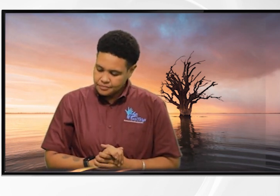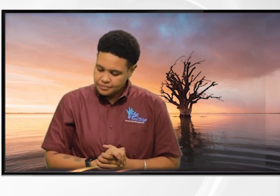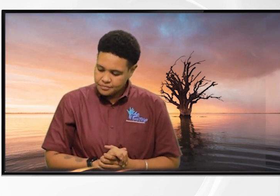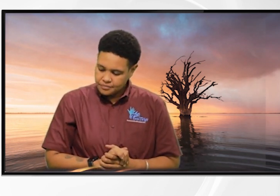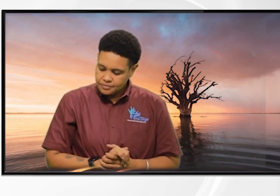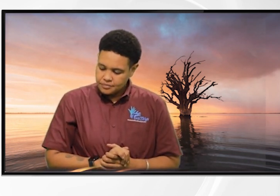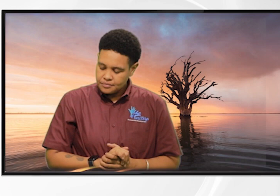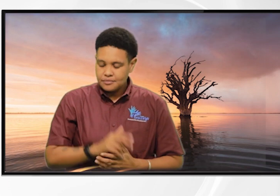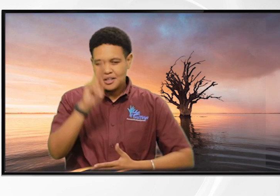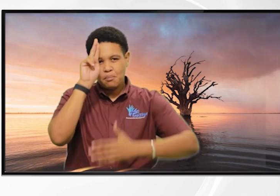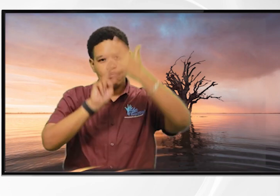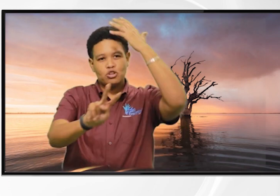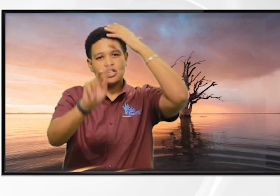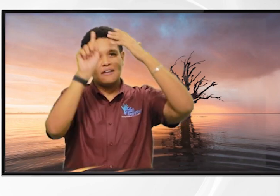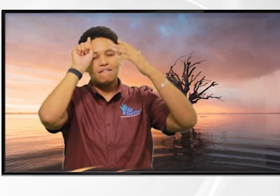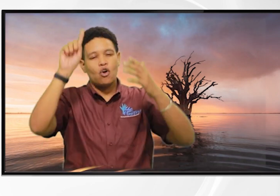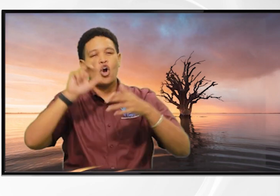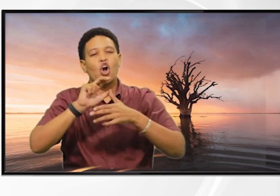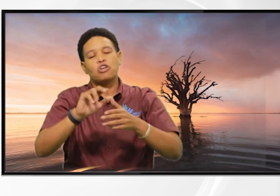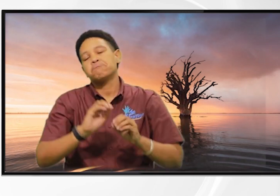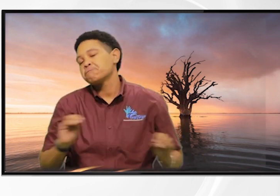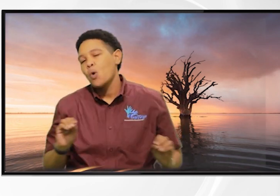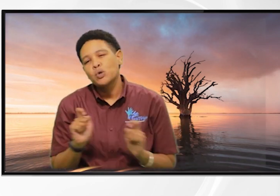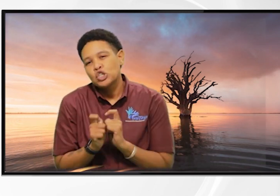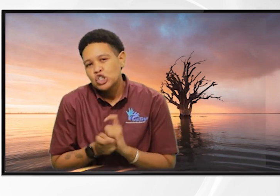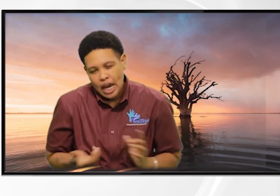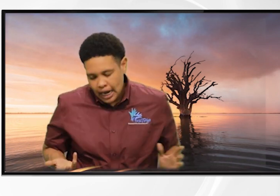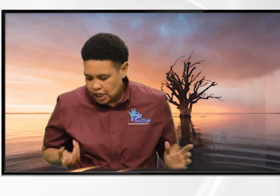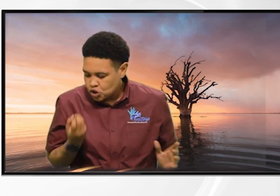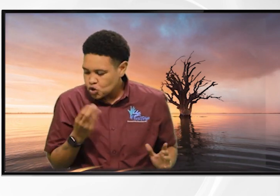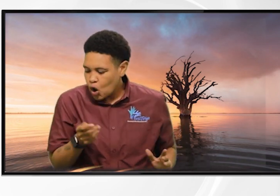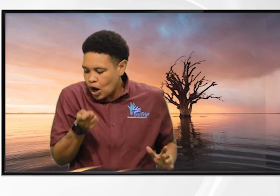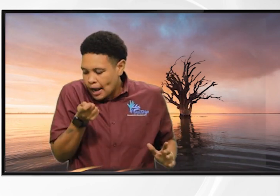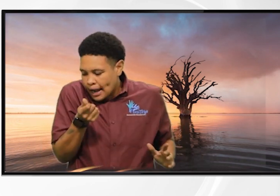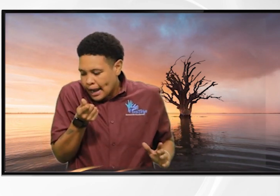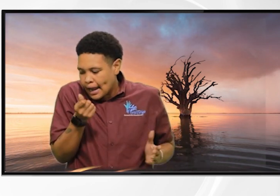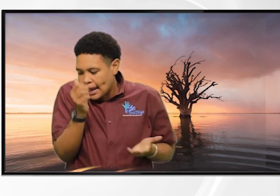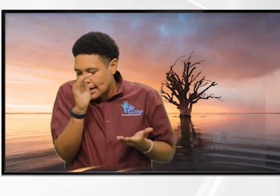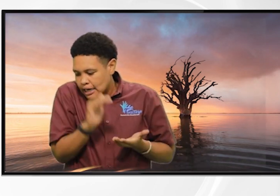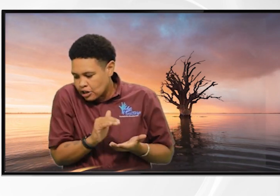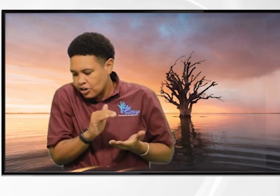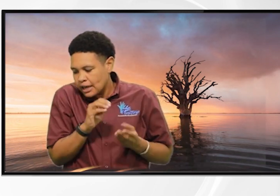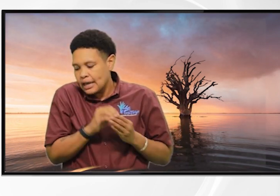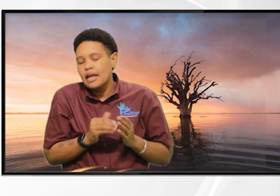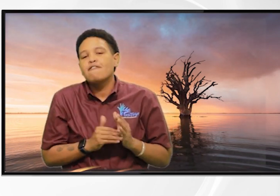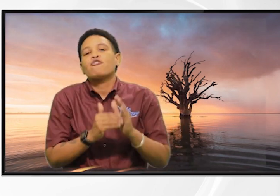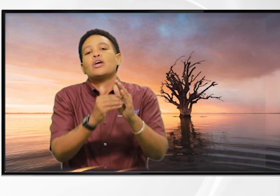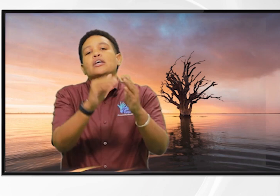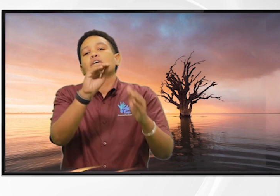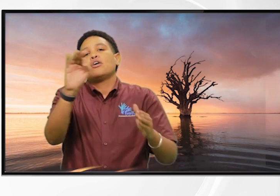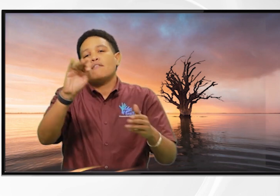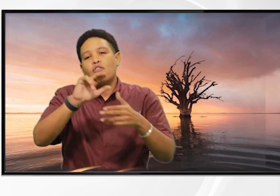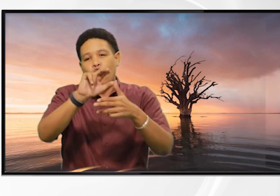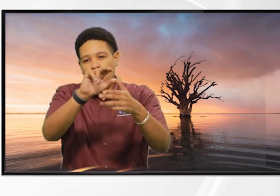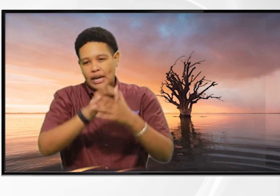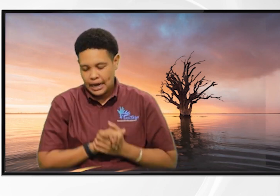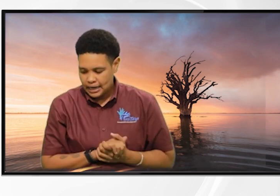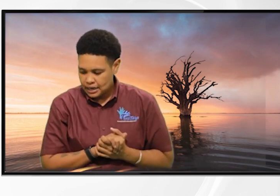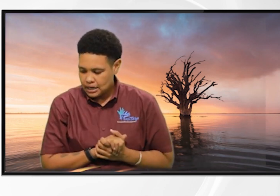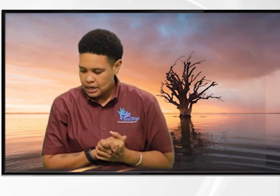projection for hurricanes: no change or slight decrease in frequency of